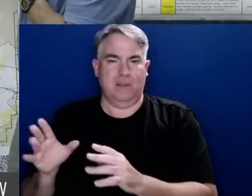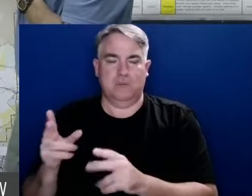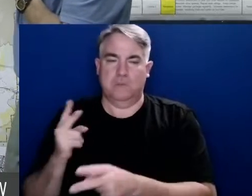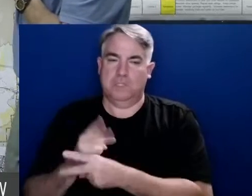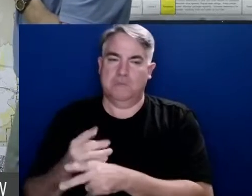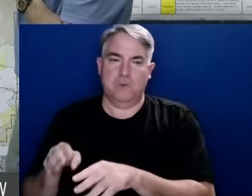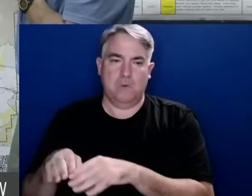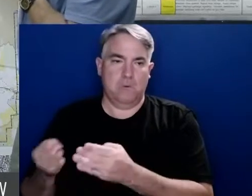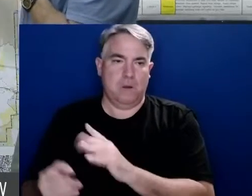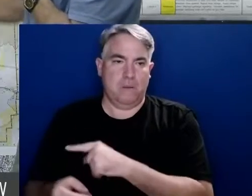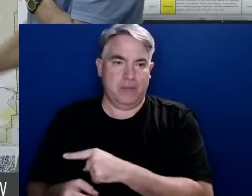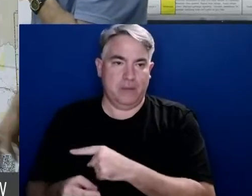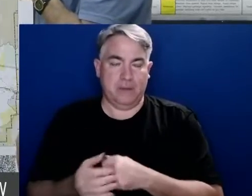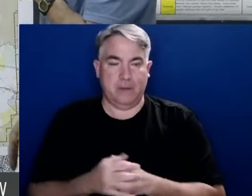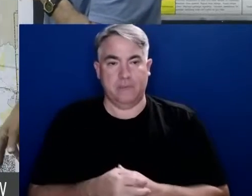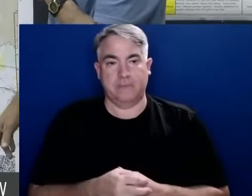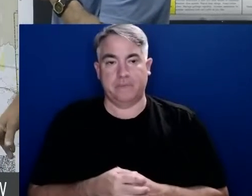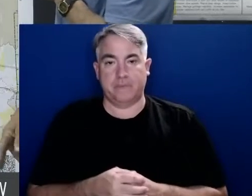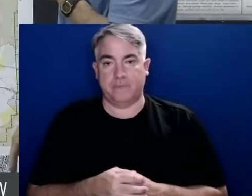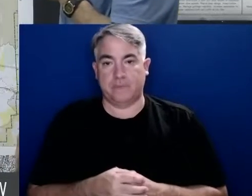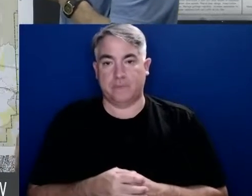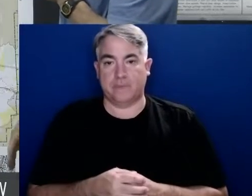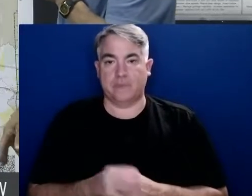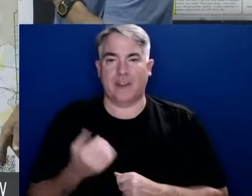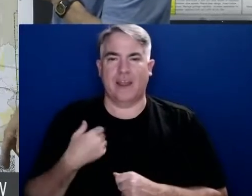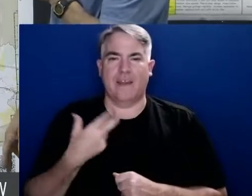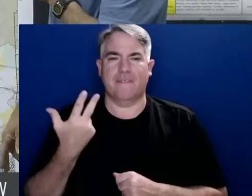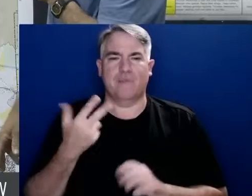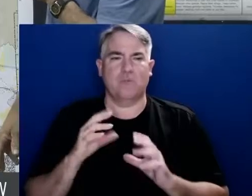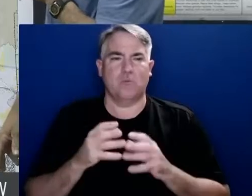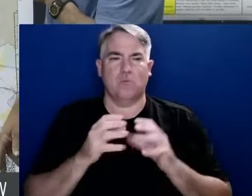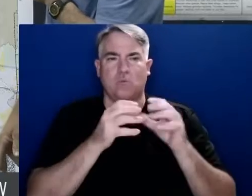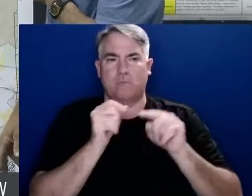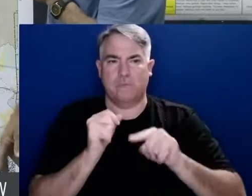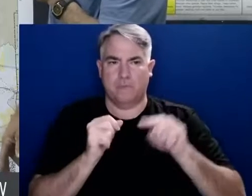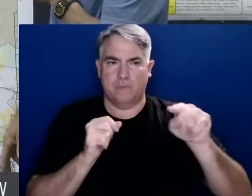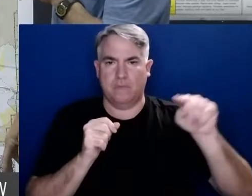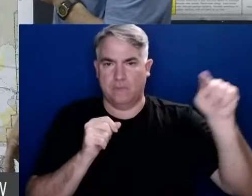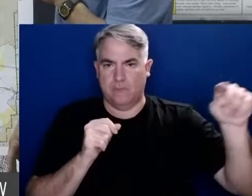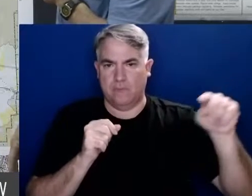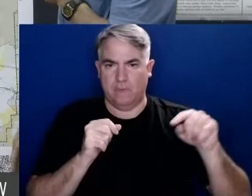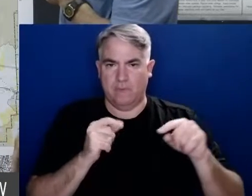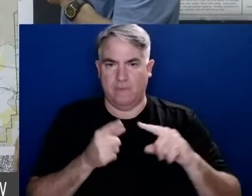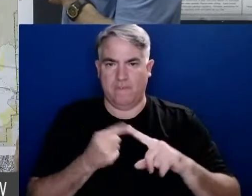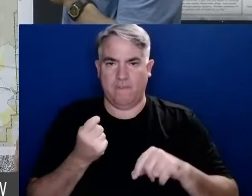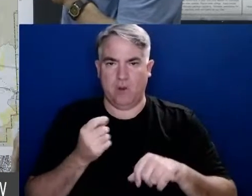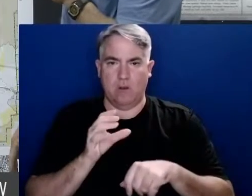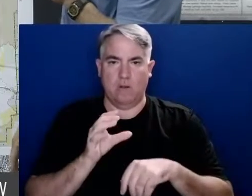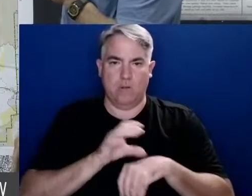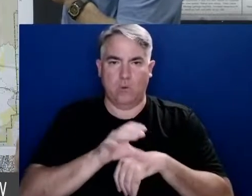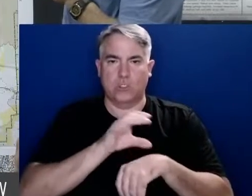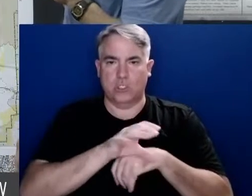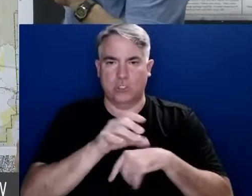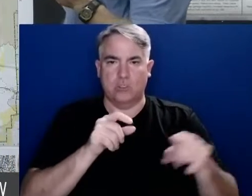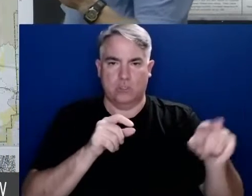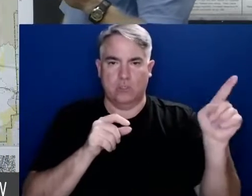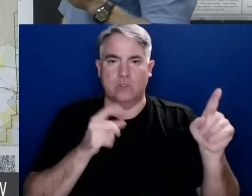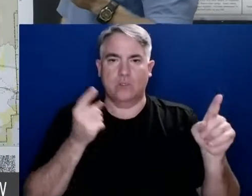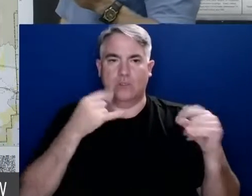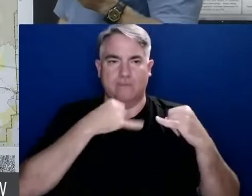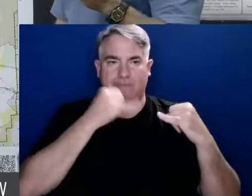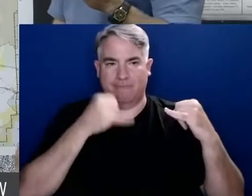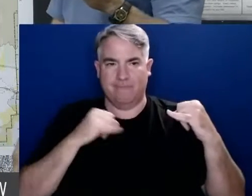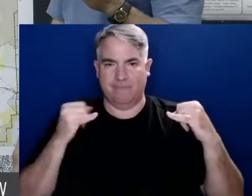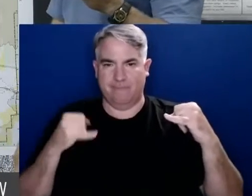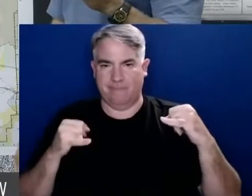We had 3 crews work that piece of line from the bottom of the dozer line up the escarpment, and they did a lot of good work in there. They